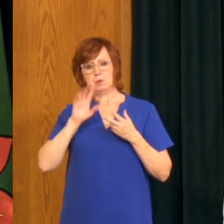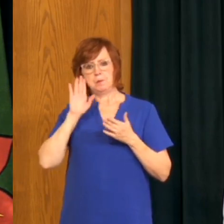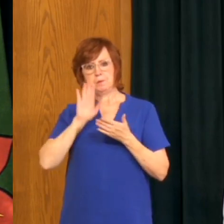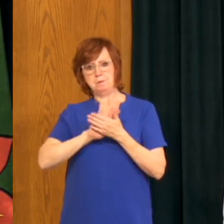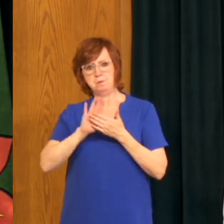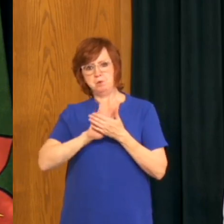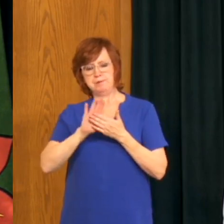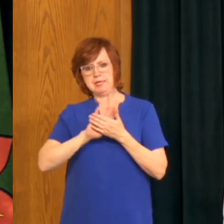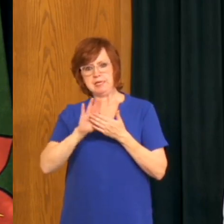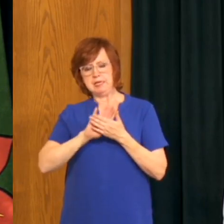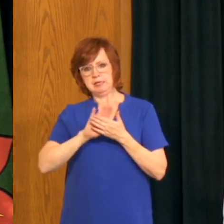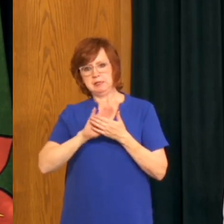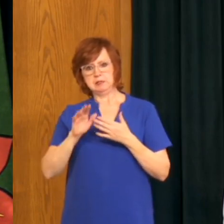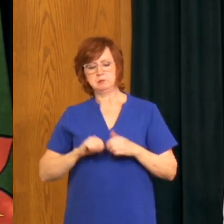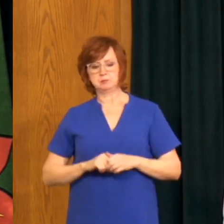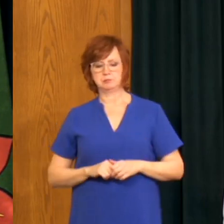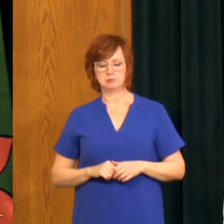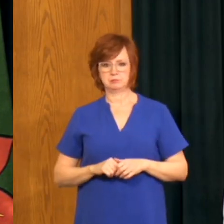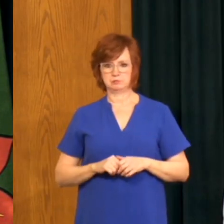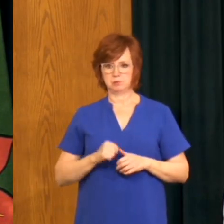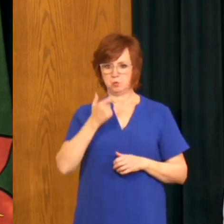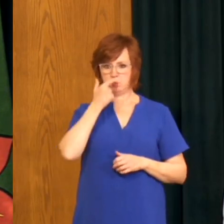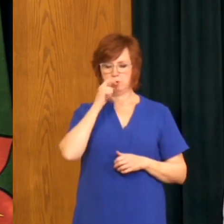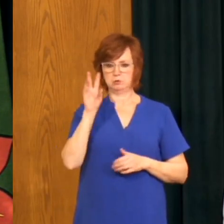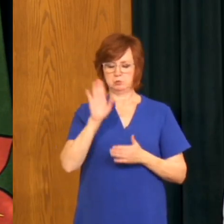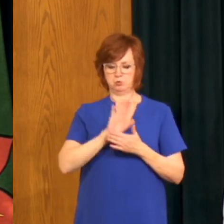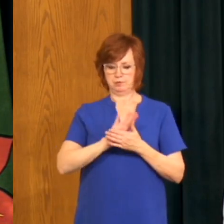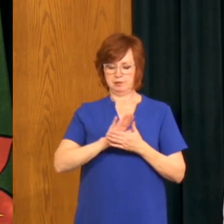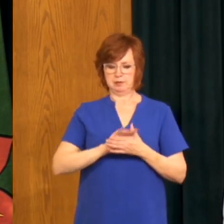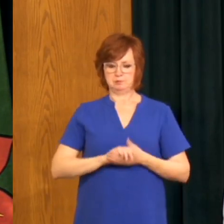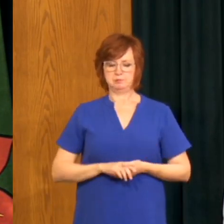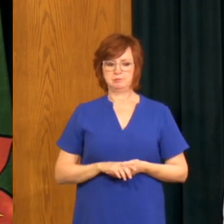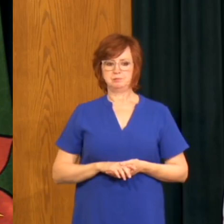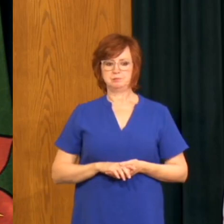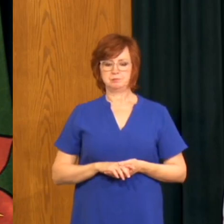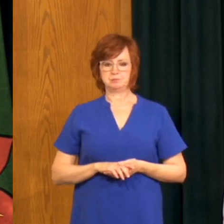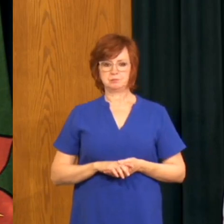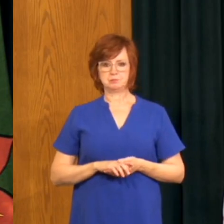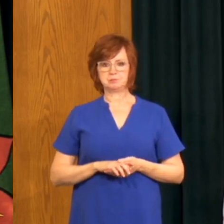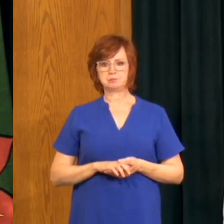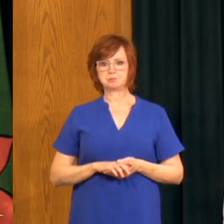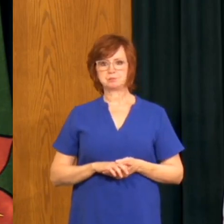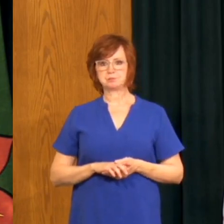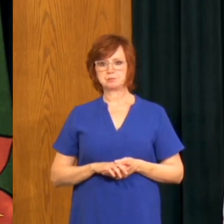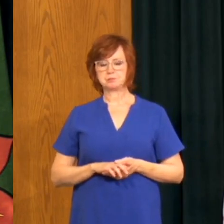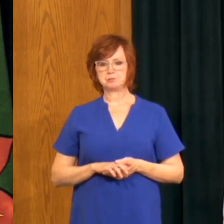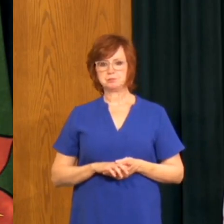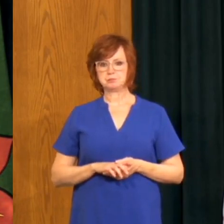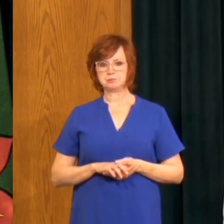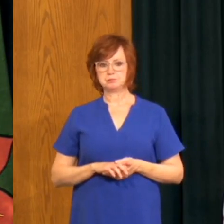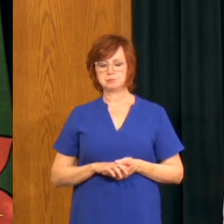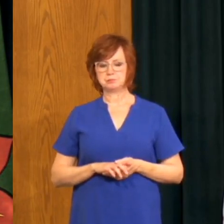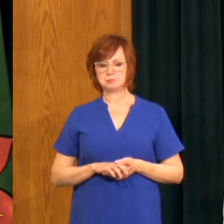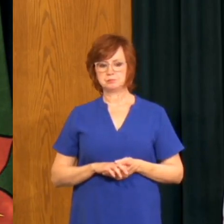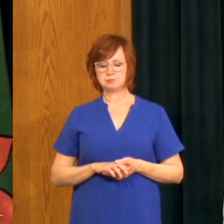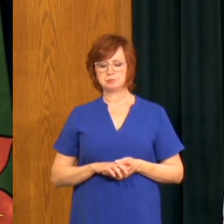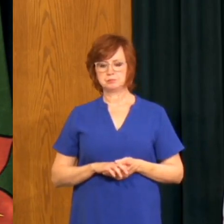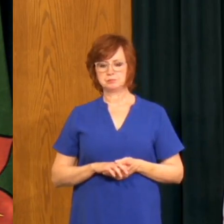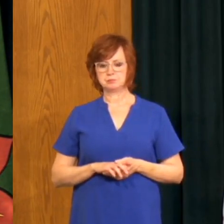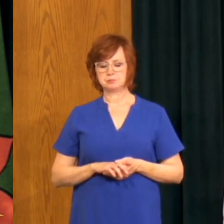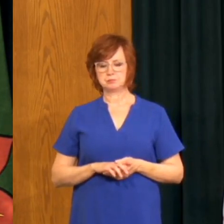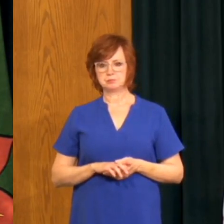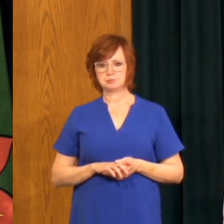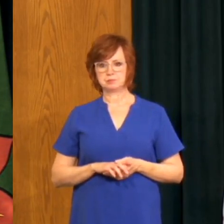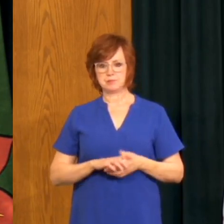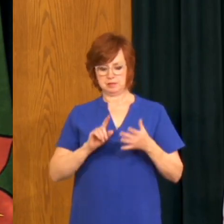step one. Step two is for us to, as society, to increase our economic activity, to increase being